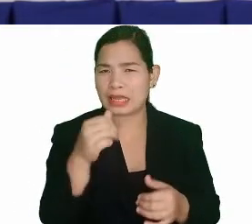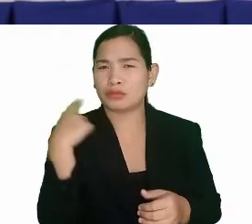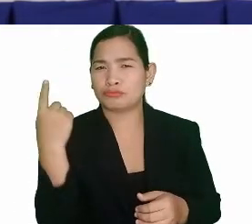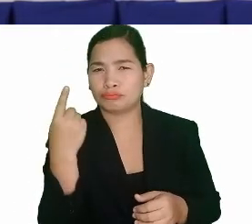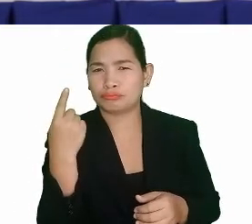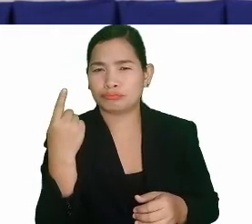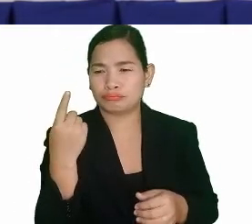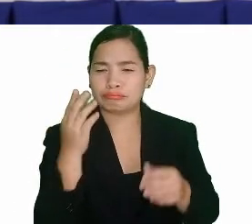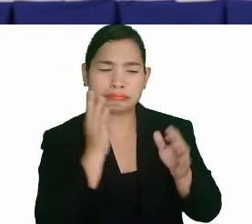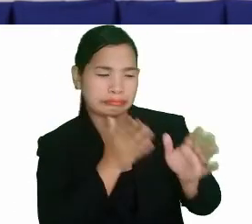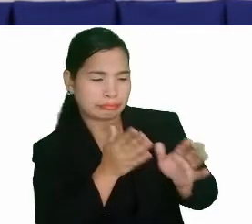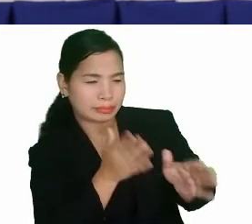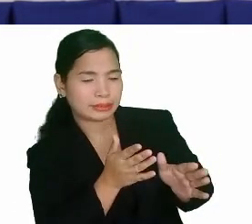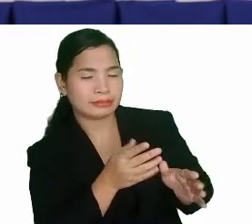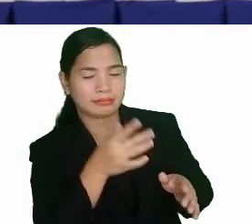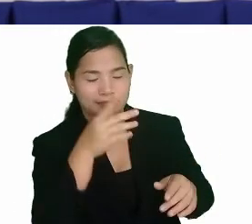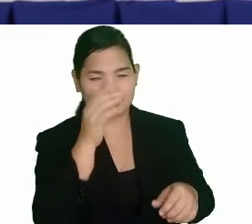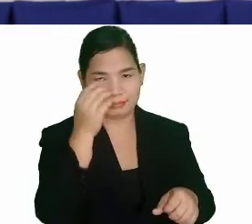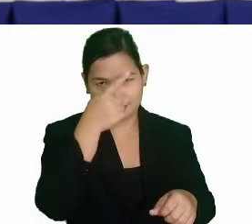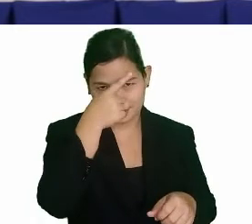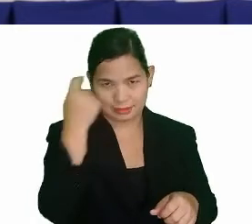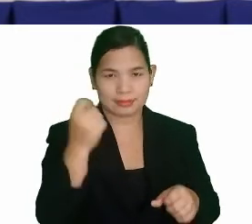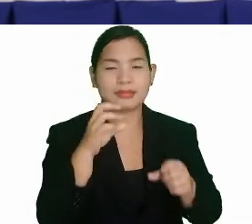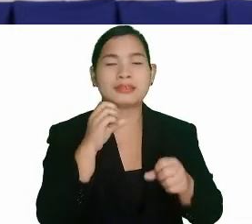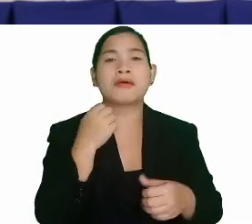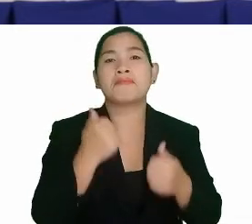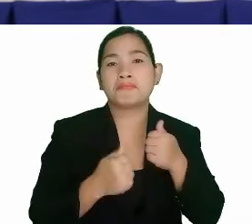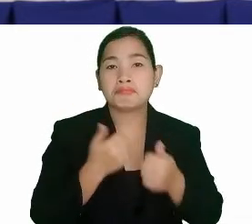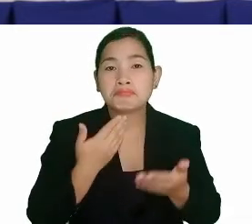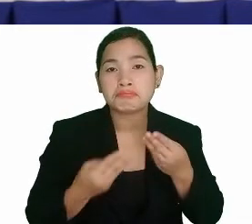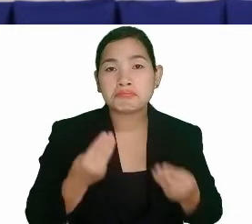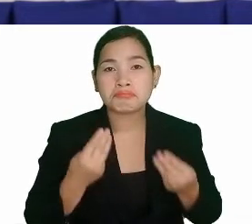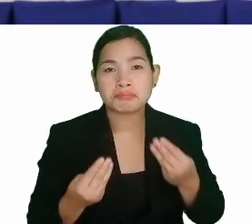knob because it will break the glass slide.